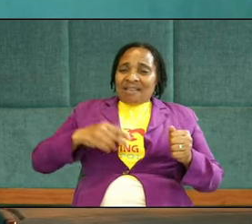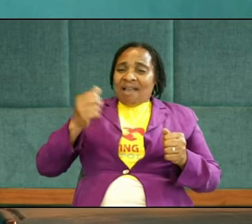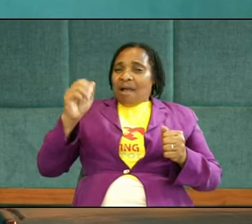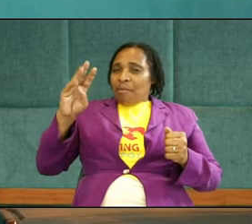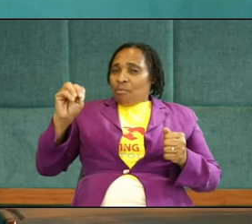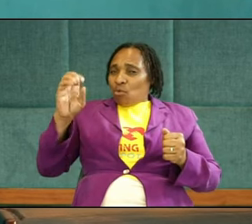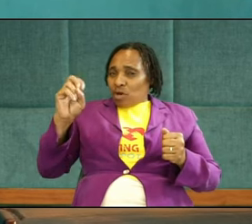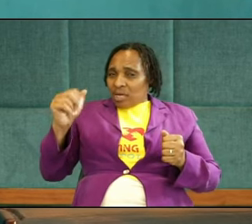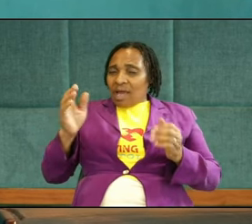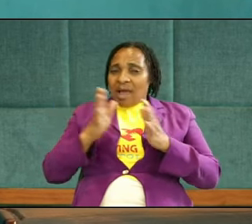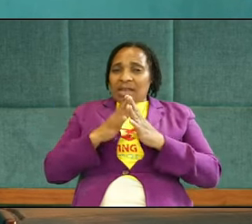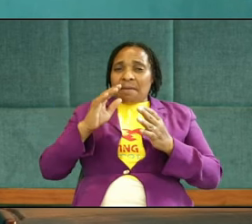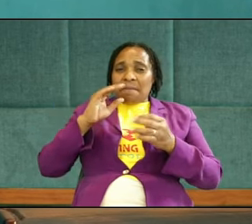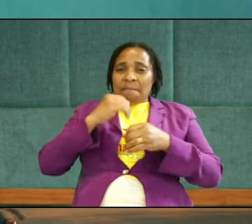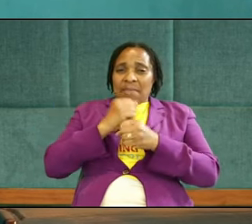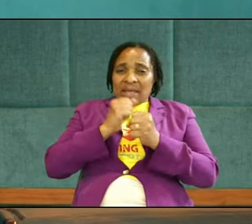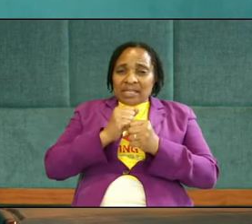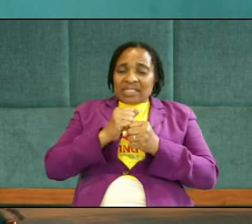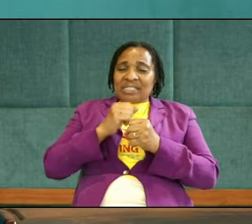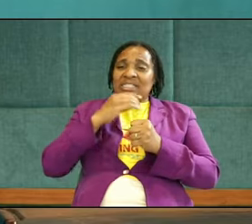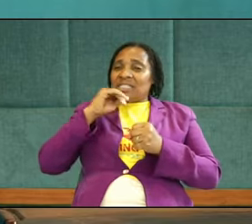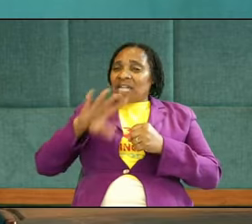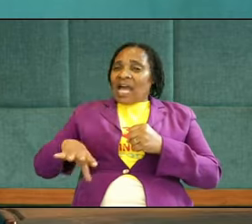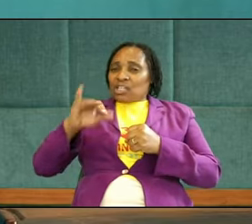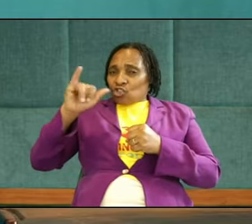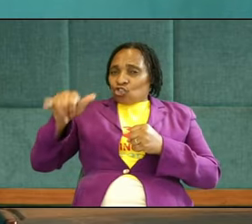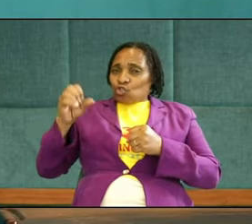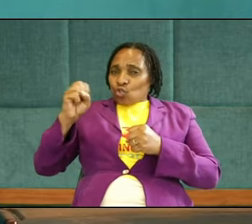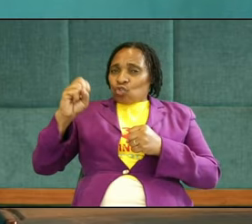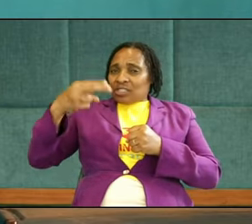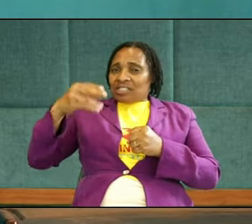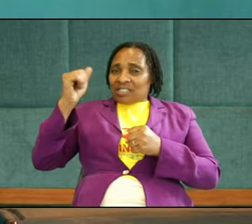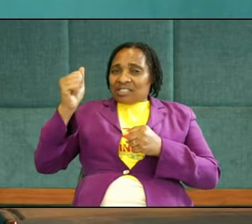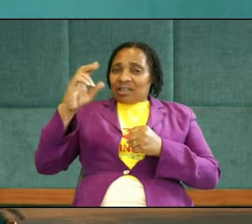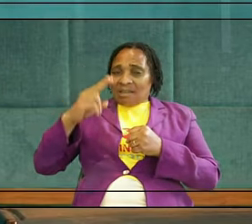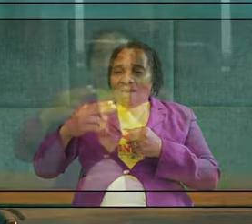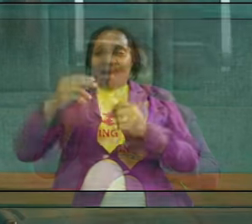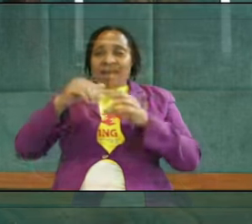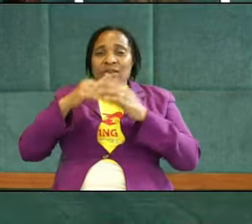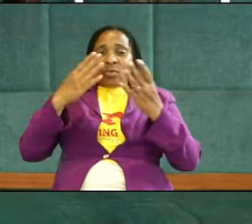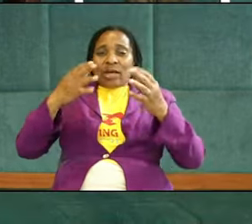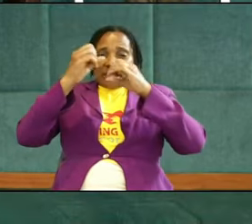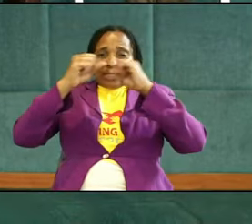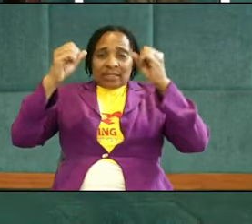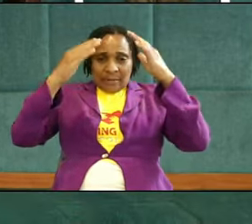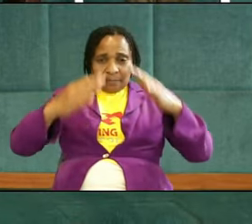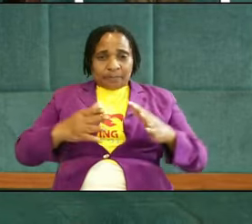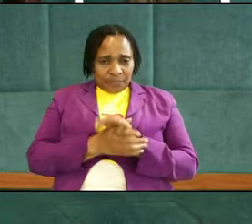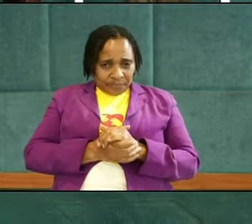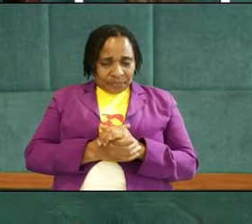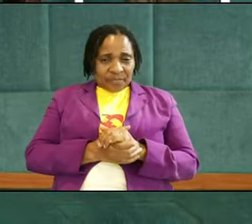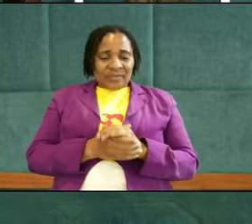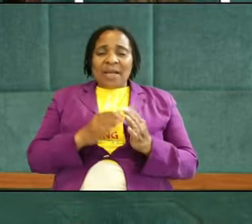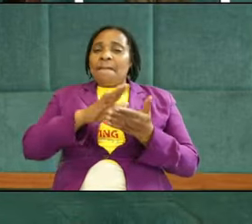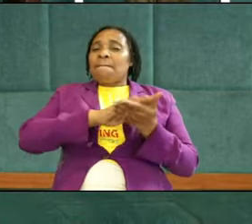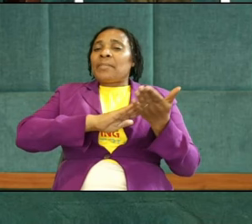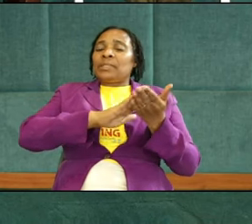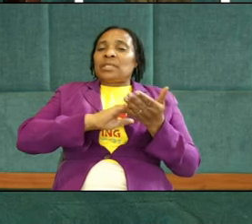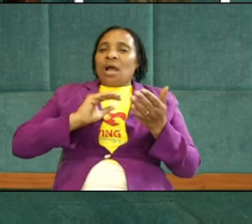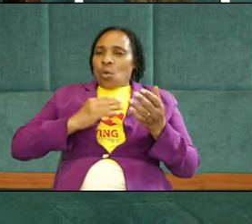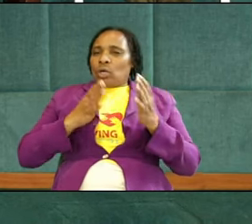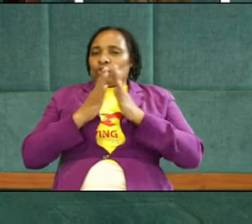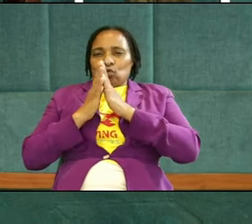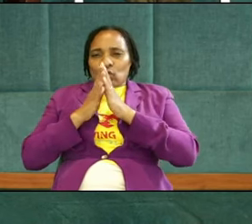son Josiah king in the palace. All right. Thank you so much, Richard, for that. So that is basically our story for